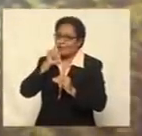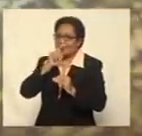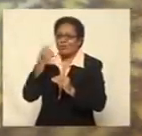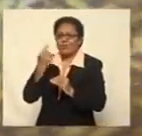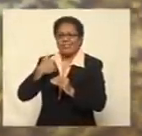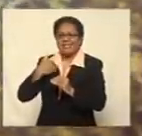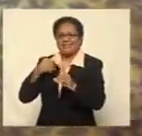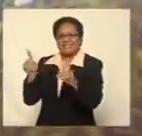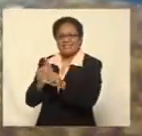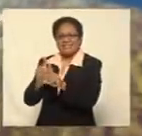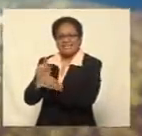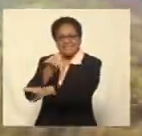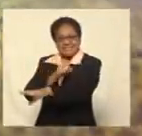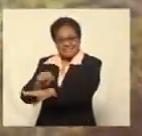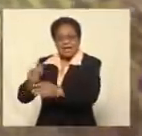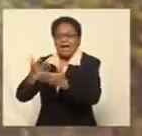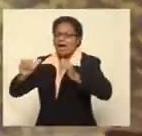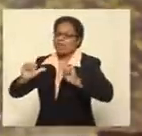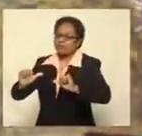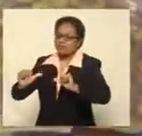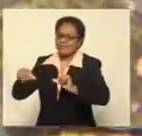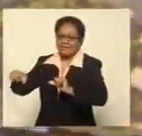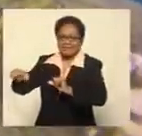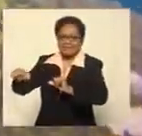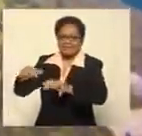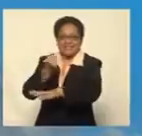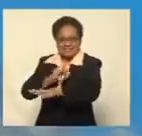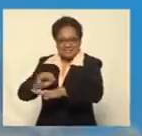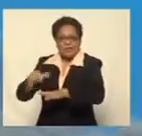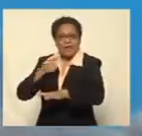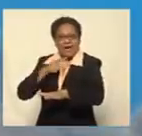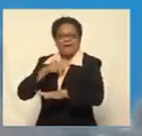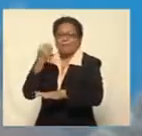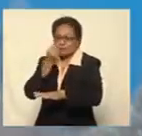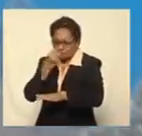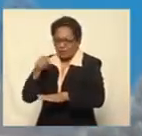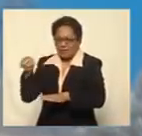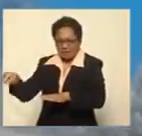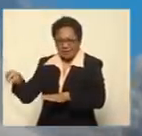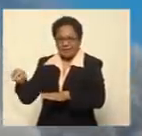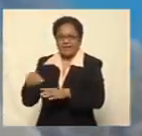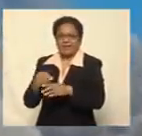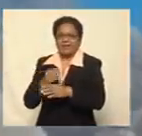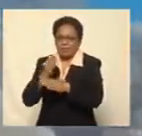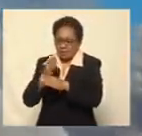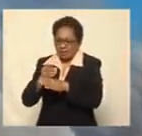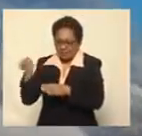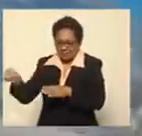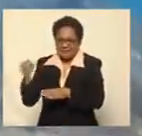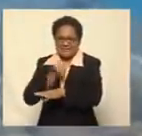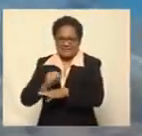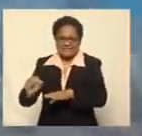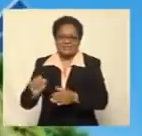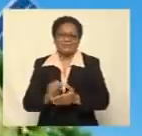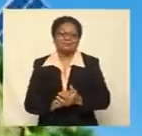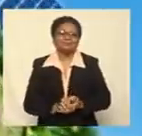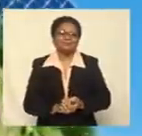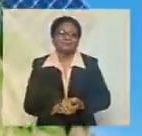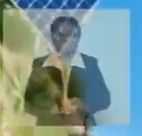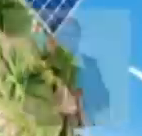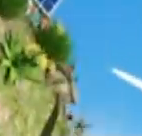protect their marine ecosystems as it is their main source of food and income. Jeshulal, FBC News.